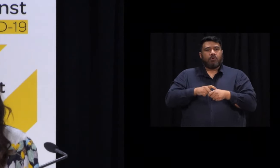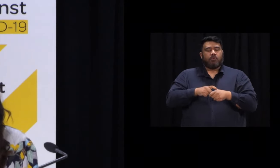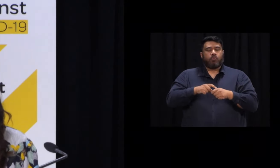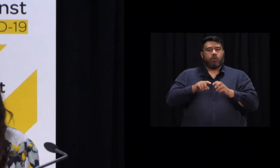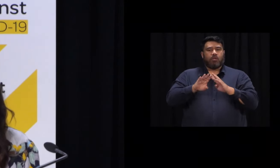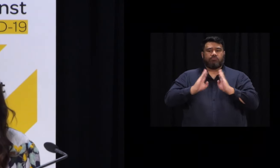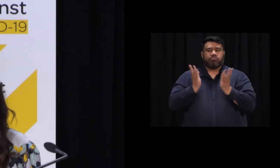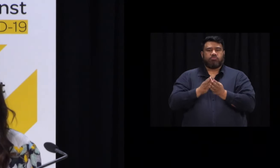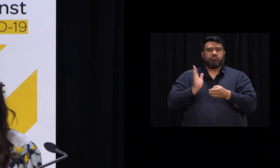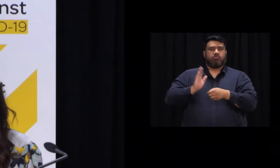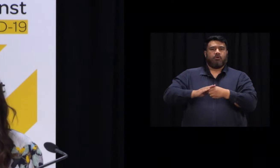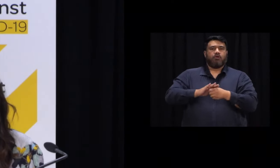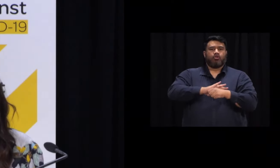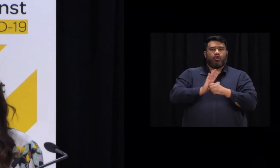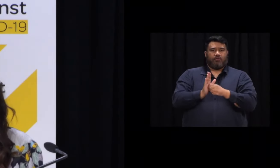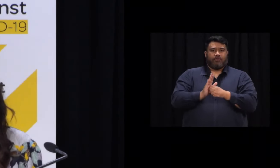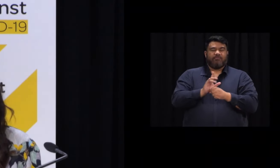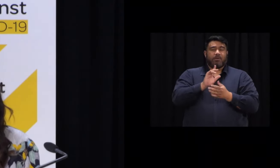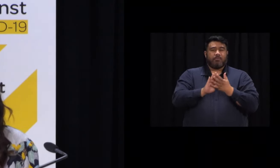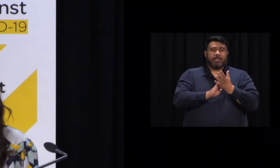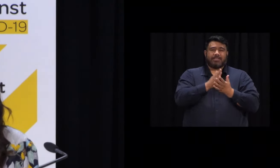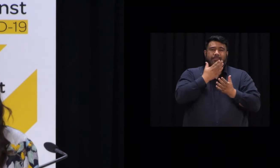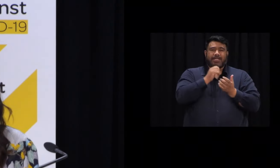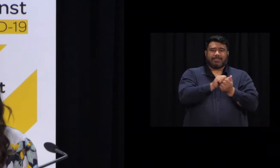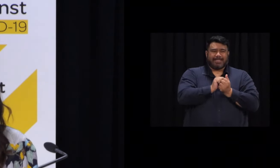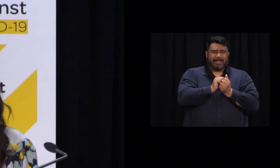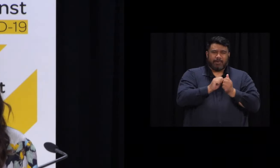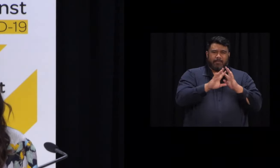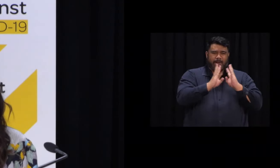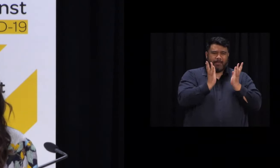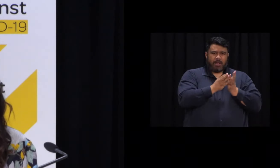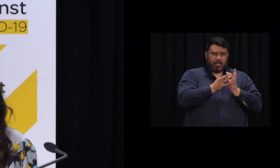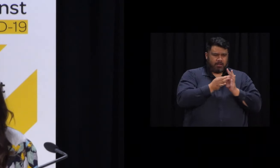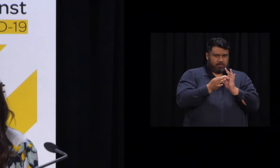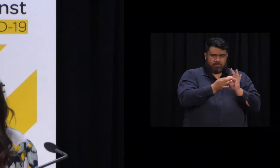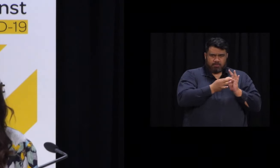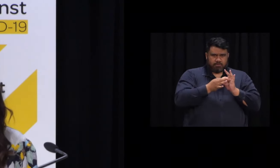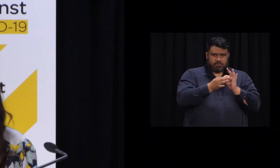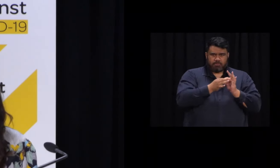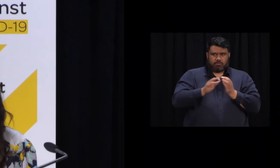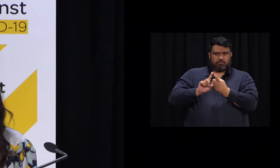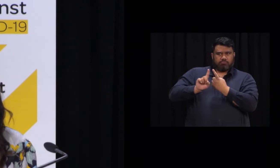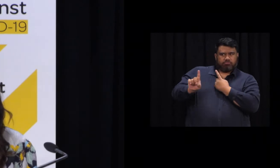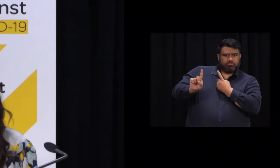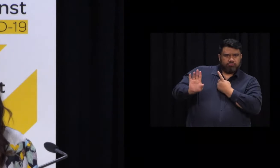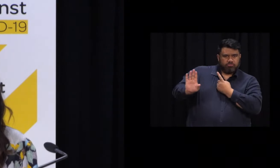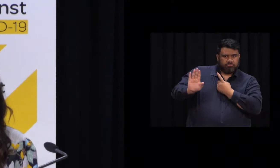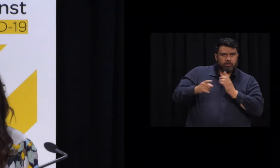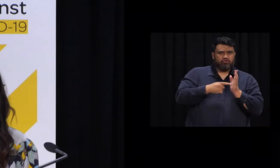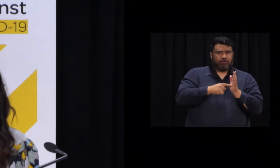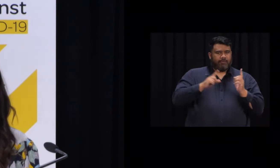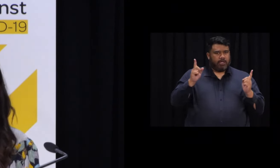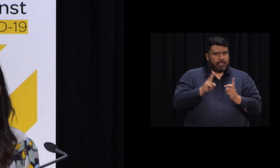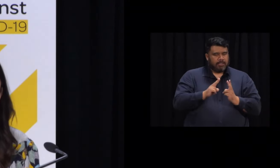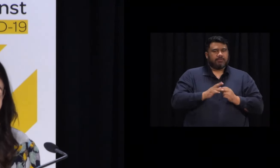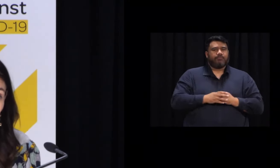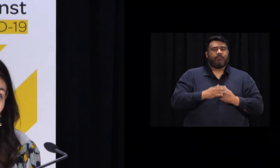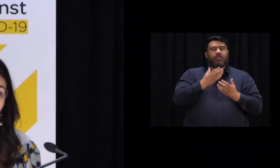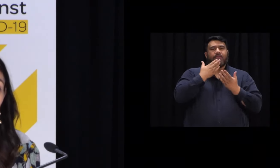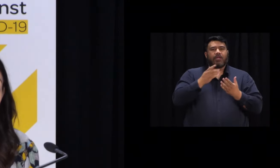It means contactless transactions and keeping your distance. It means we say thank you to Auckland for their tireless work, and